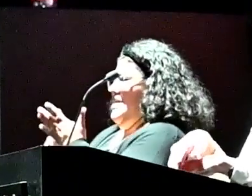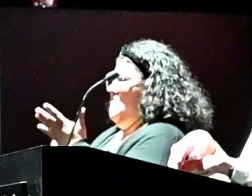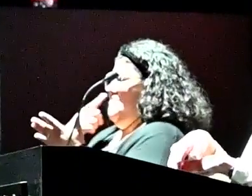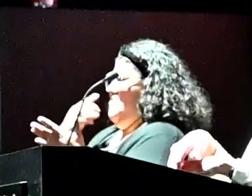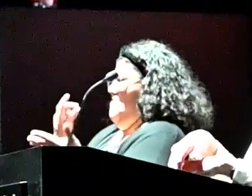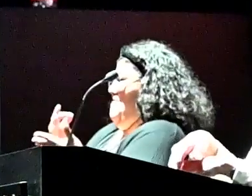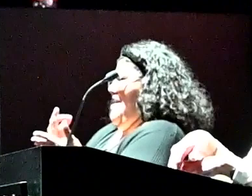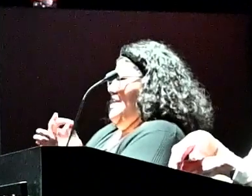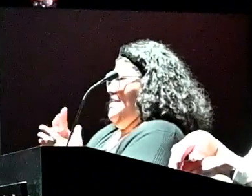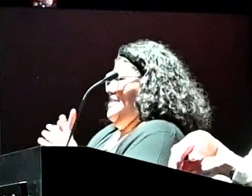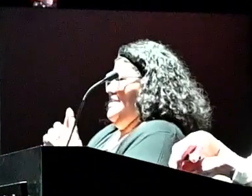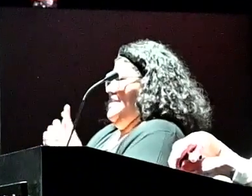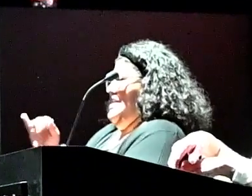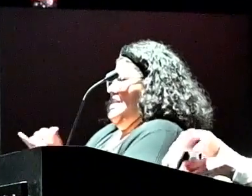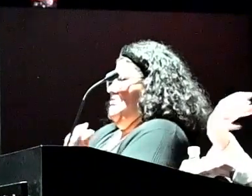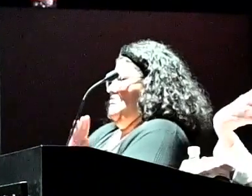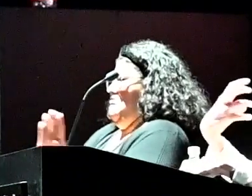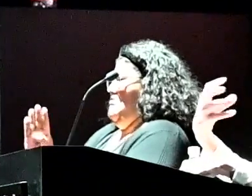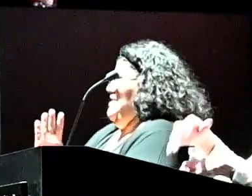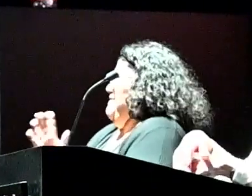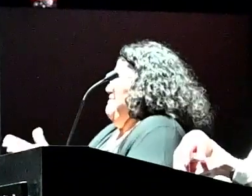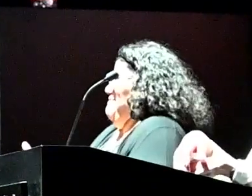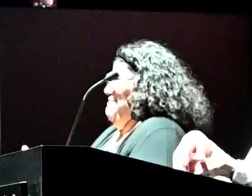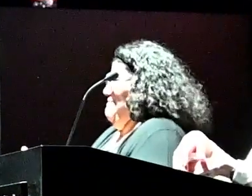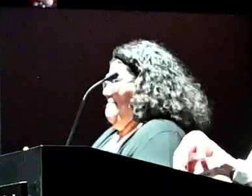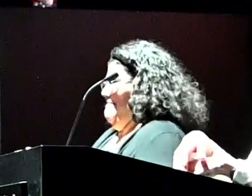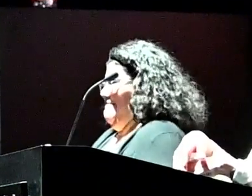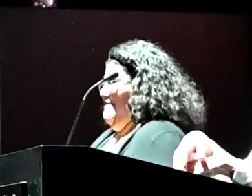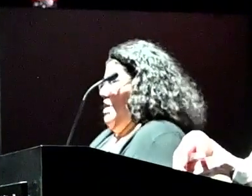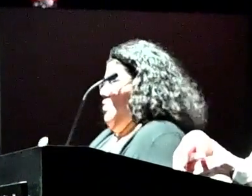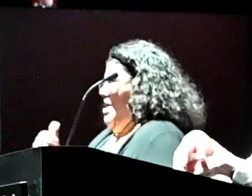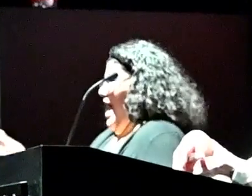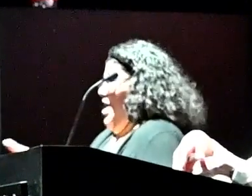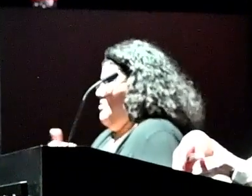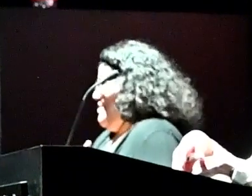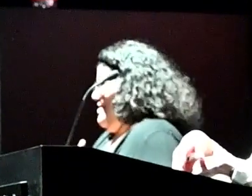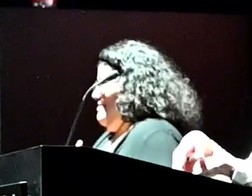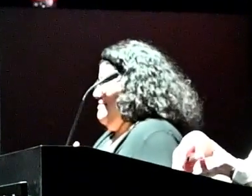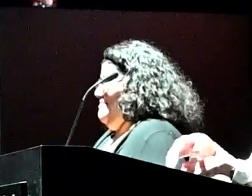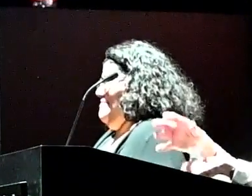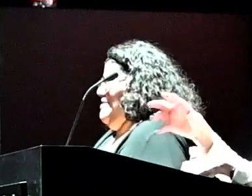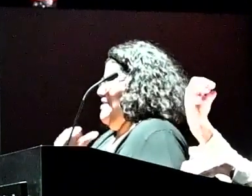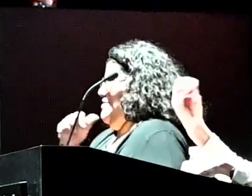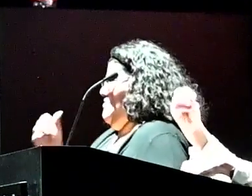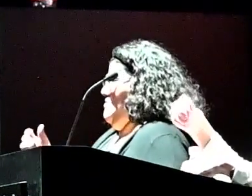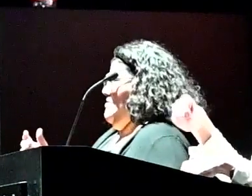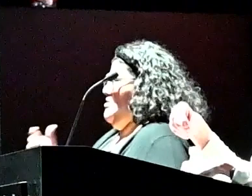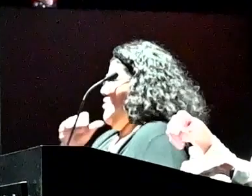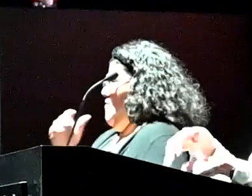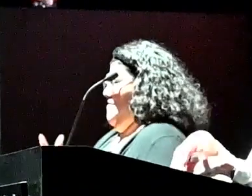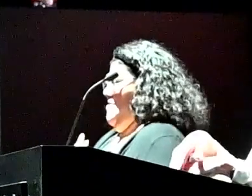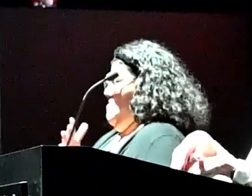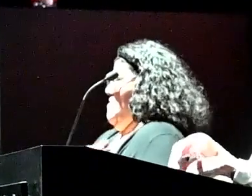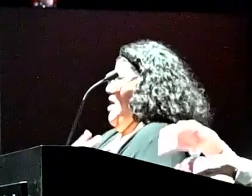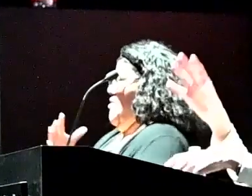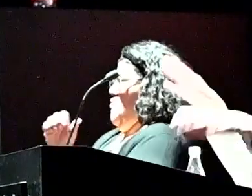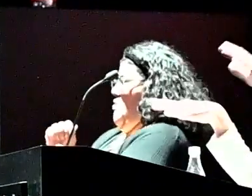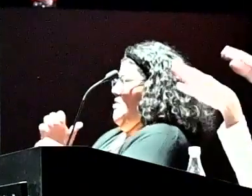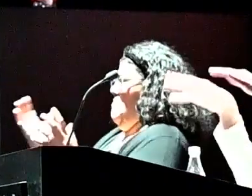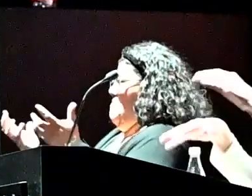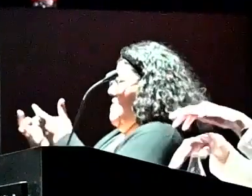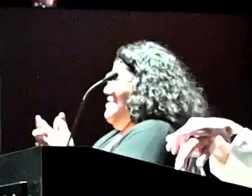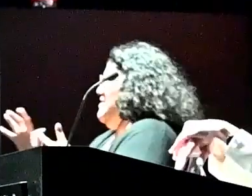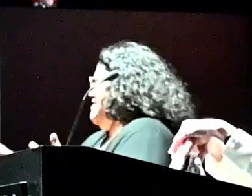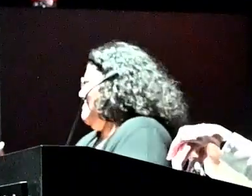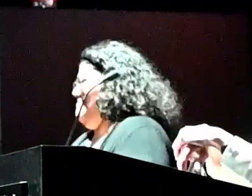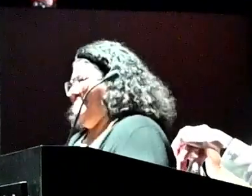financial industry. I don't think I have that, that doesn't speak to me, and I don't think they'd find value in my work. It's